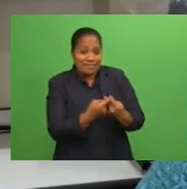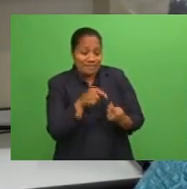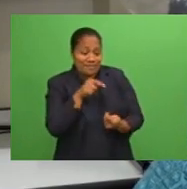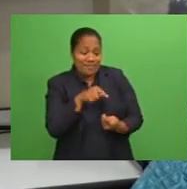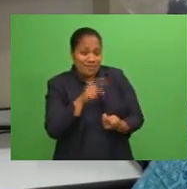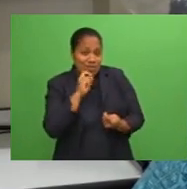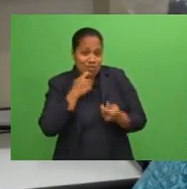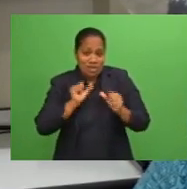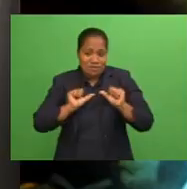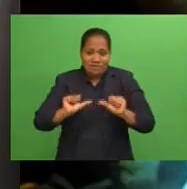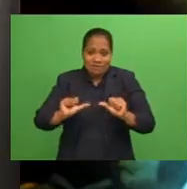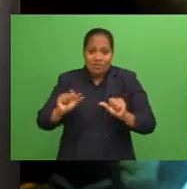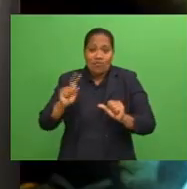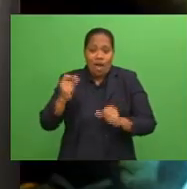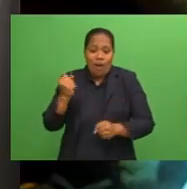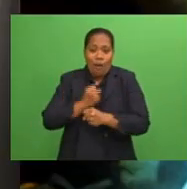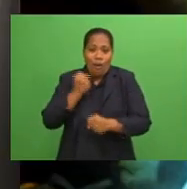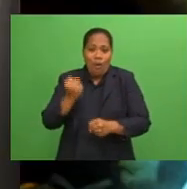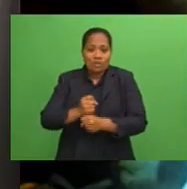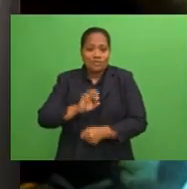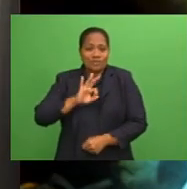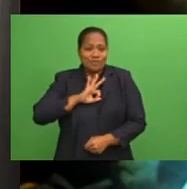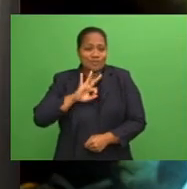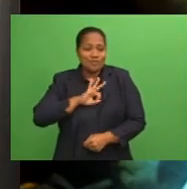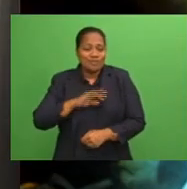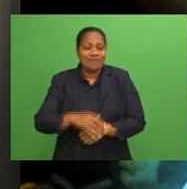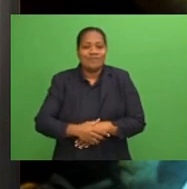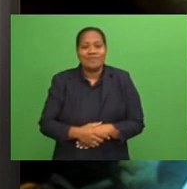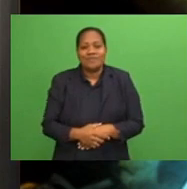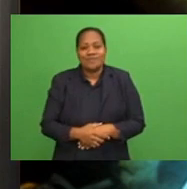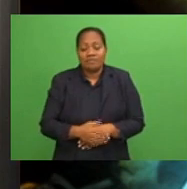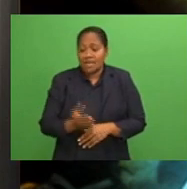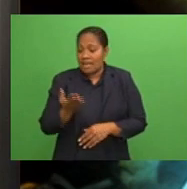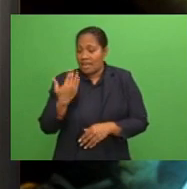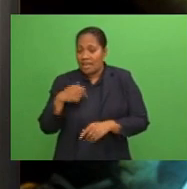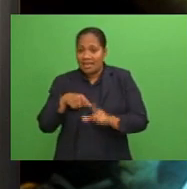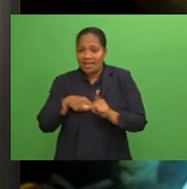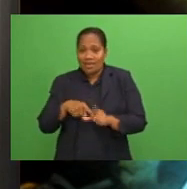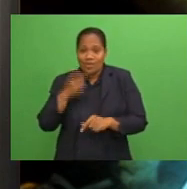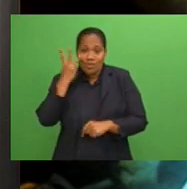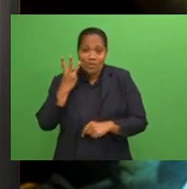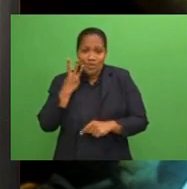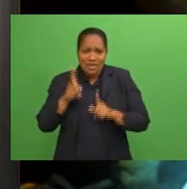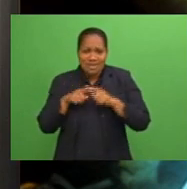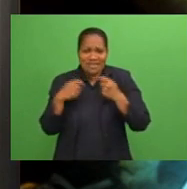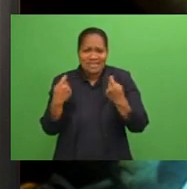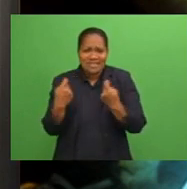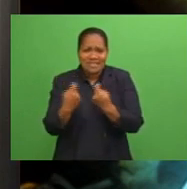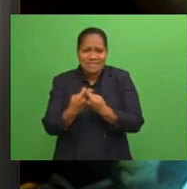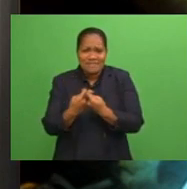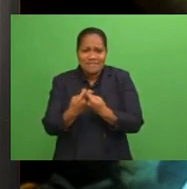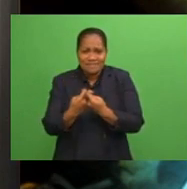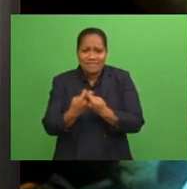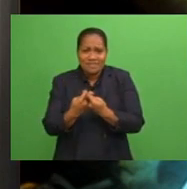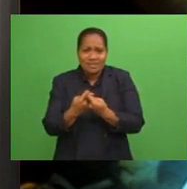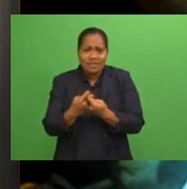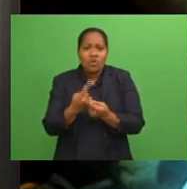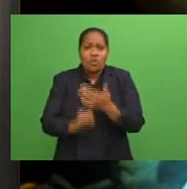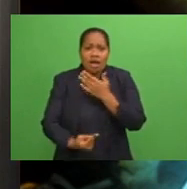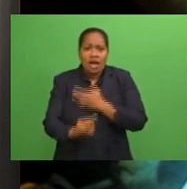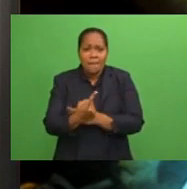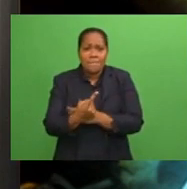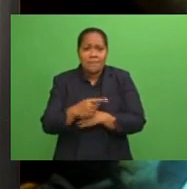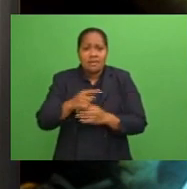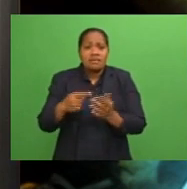defend the gold medal. With last year's Women's Skipper Cup semi-final loss to Tai Levu still fresh in the minds of the Suva